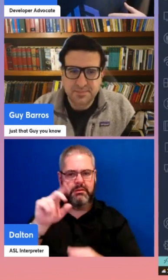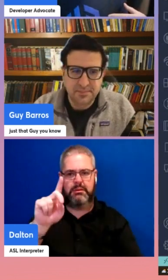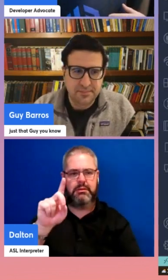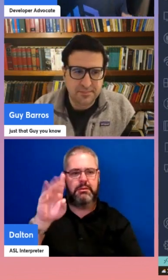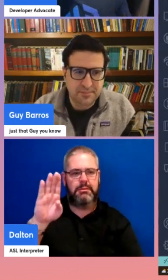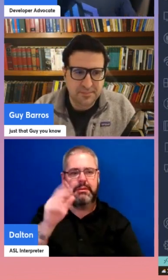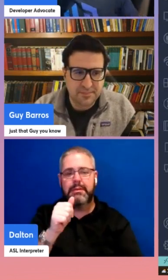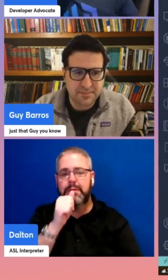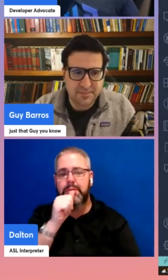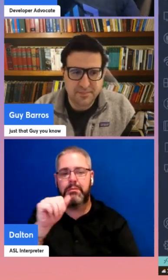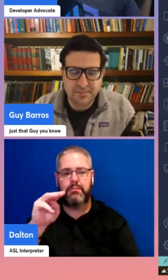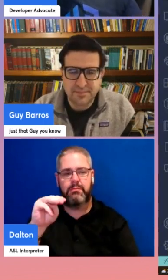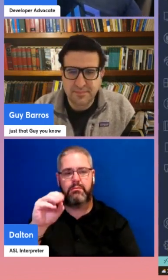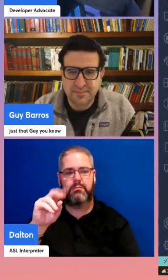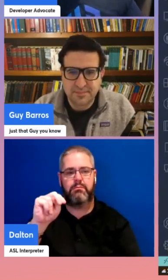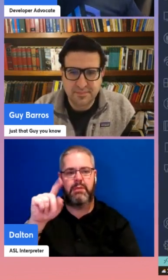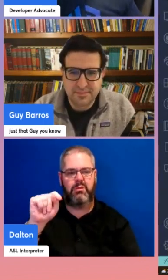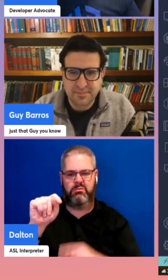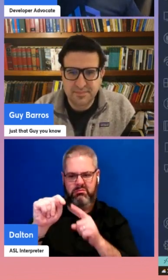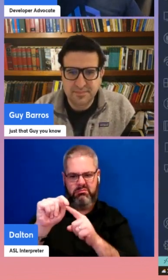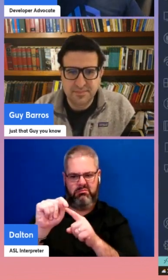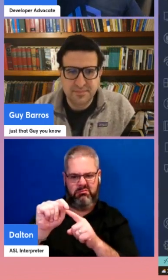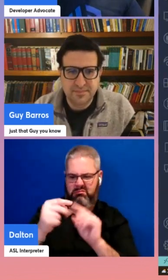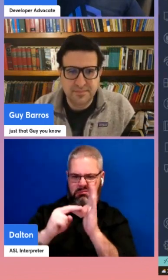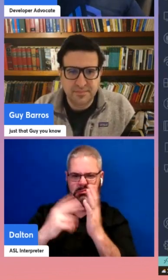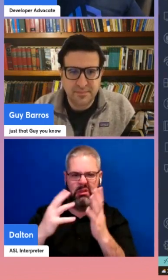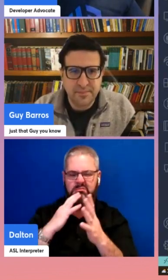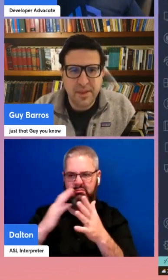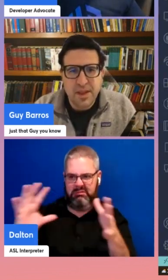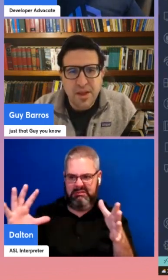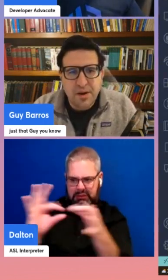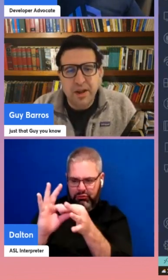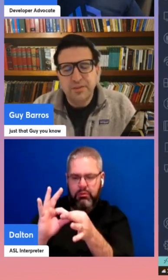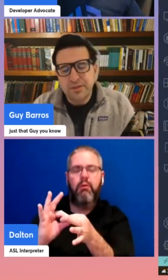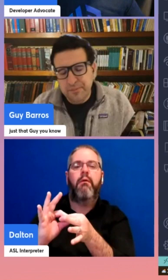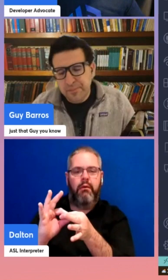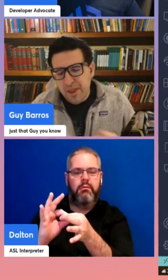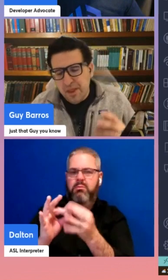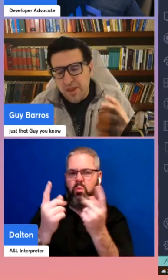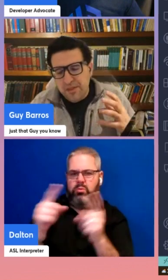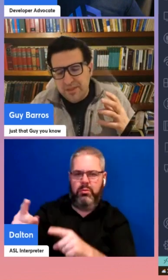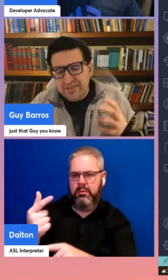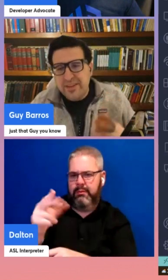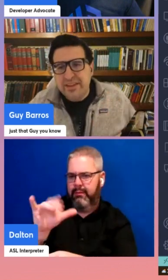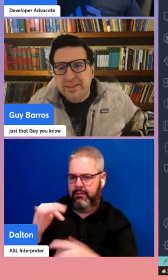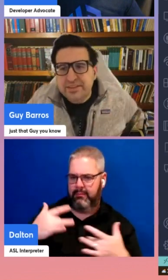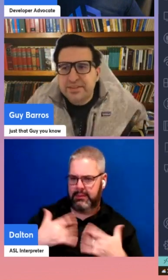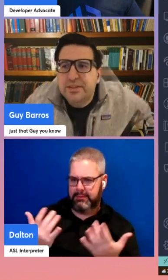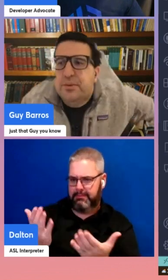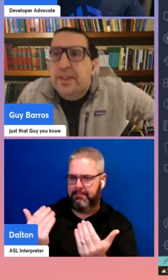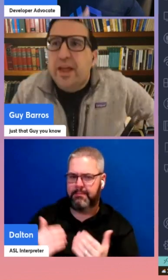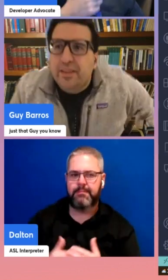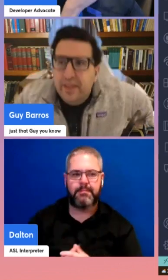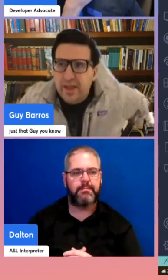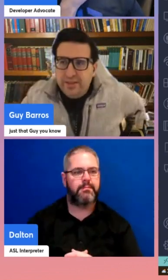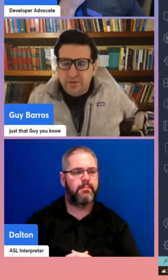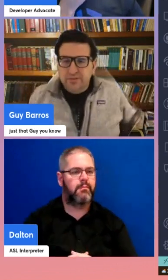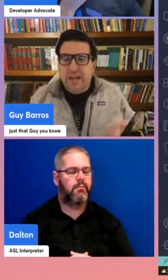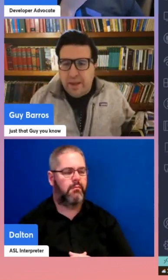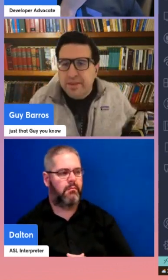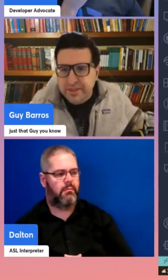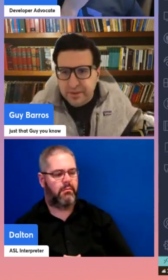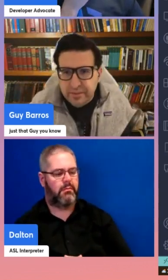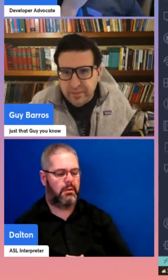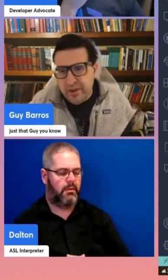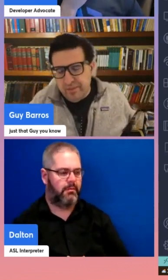mount contains the connection. What's kind of going on here, Guy? Right. So this is the way that